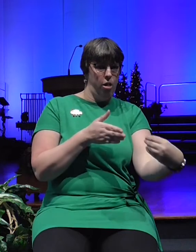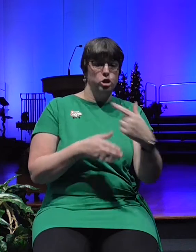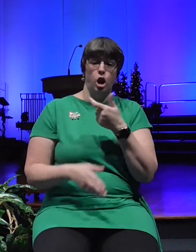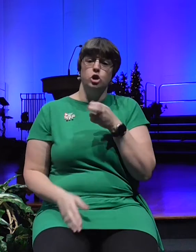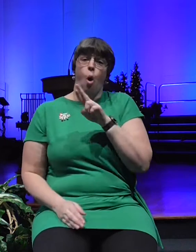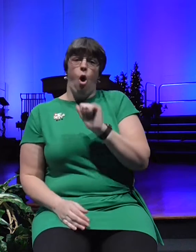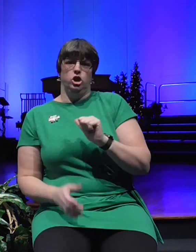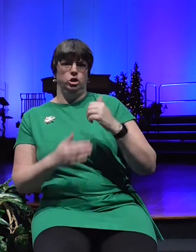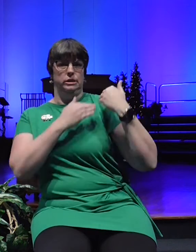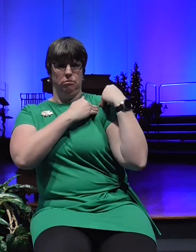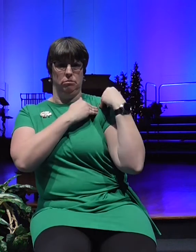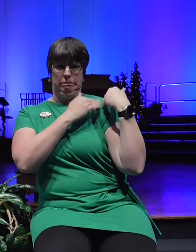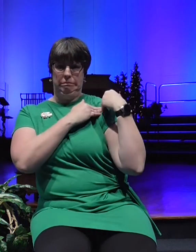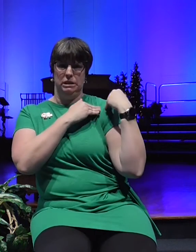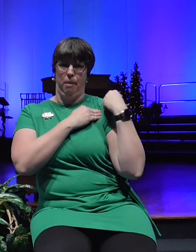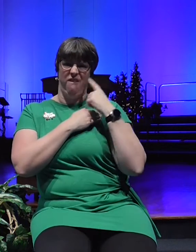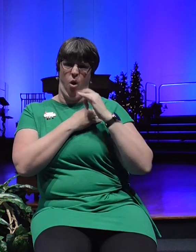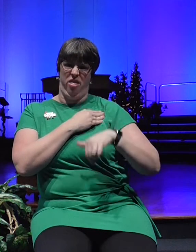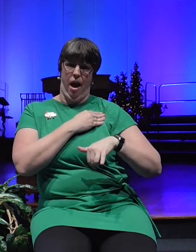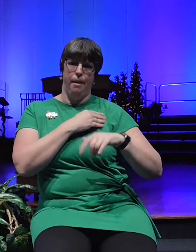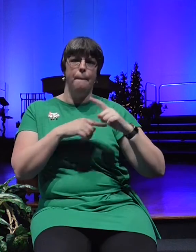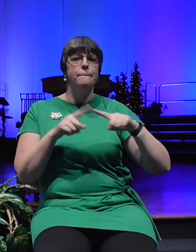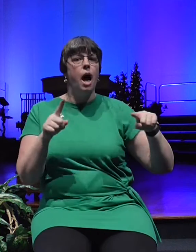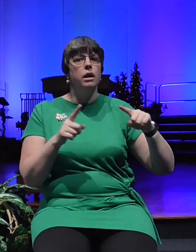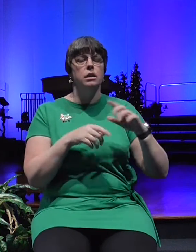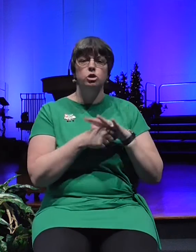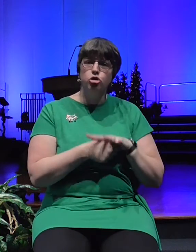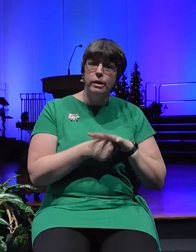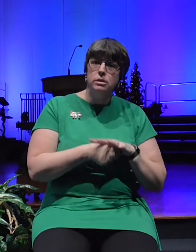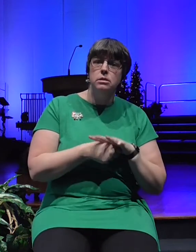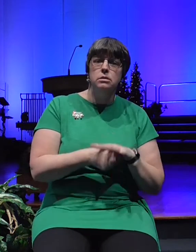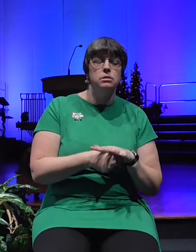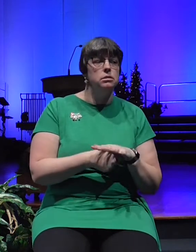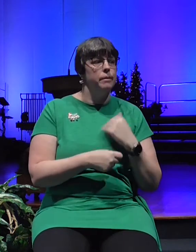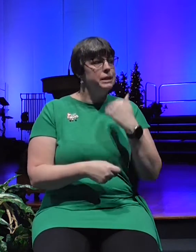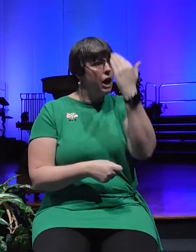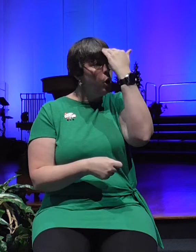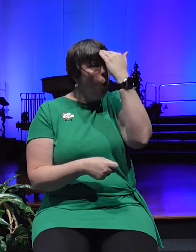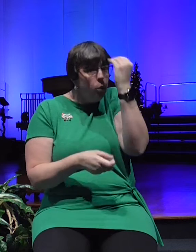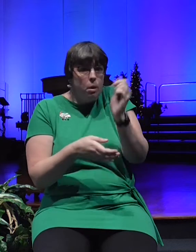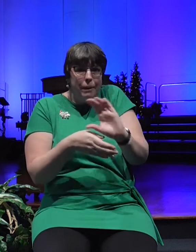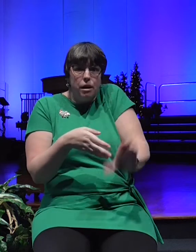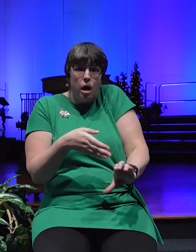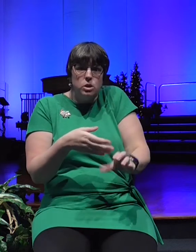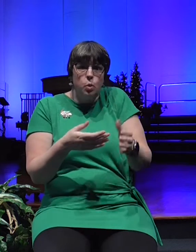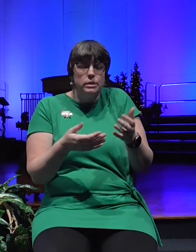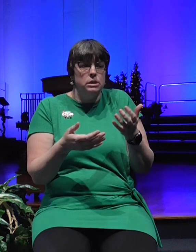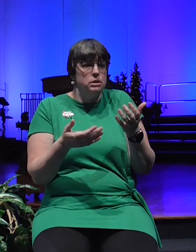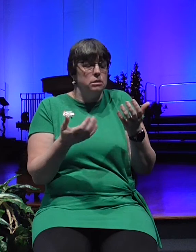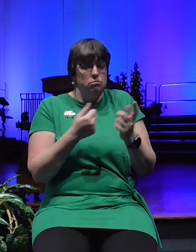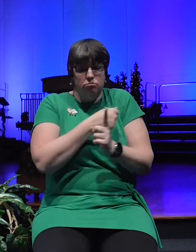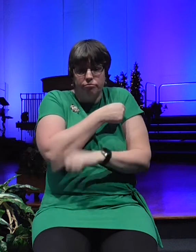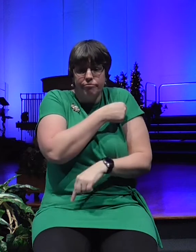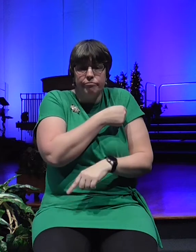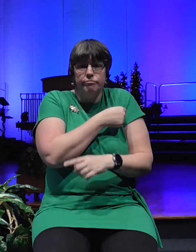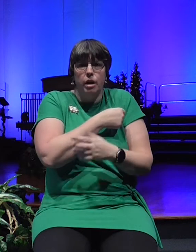this loss. But in the process, it's really stressed him out because he knows there's going to be consequences for this and that he will probably